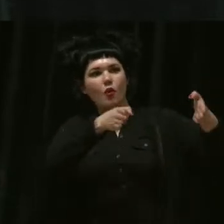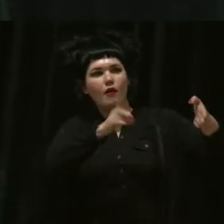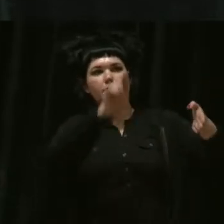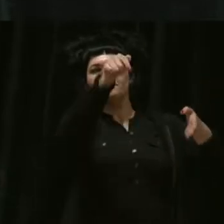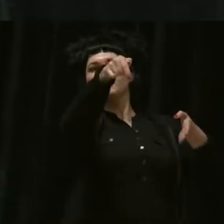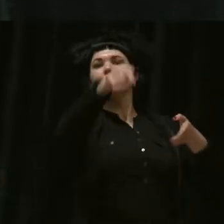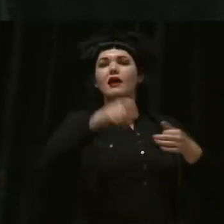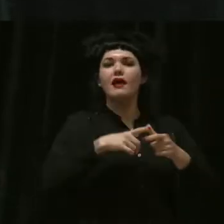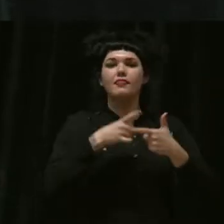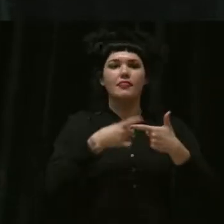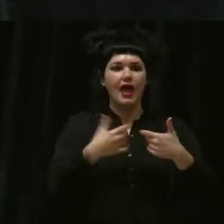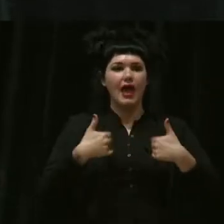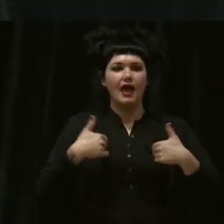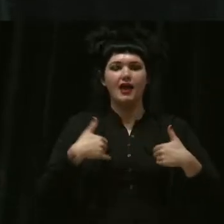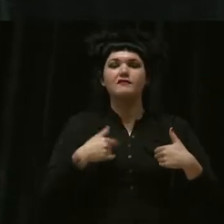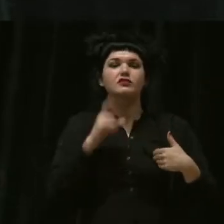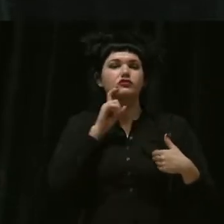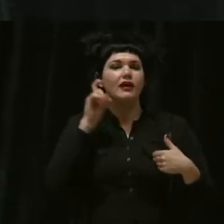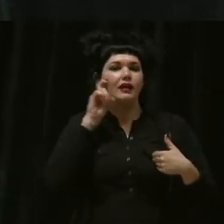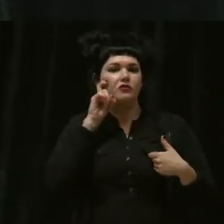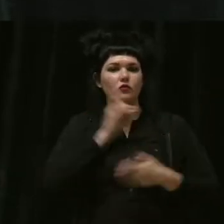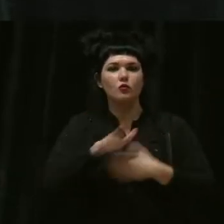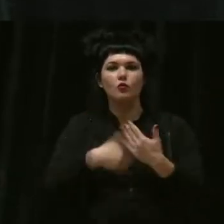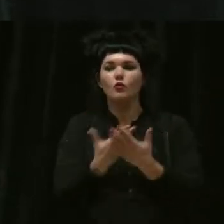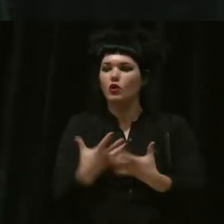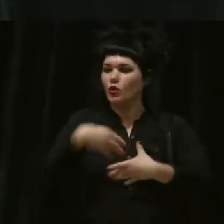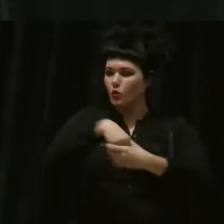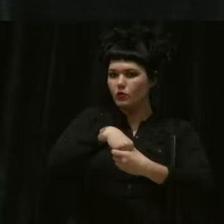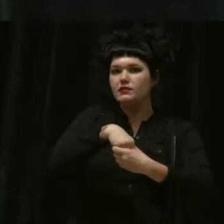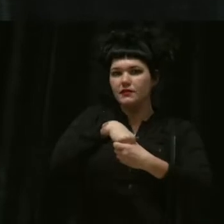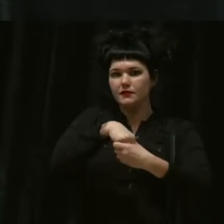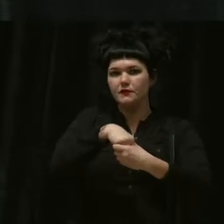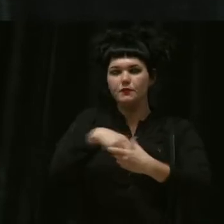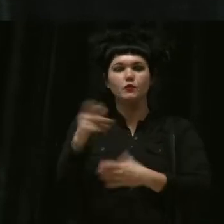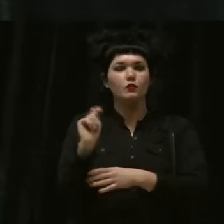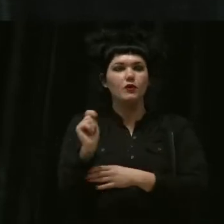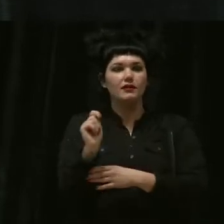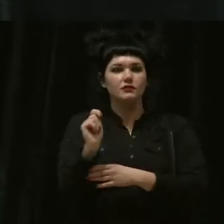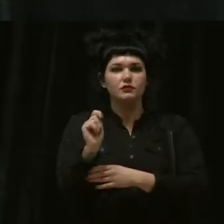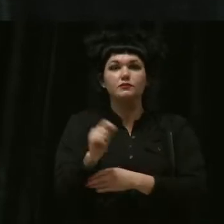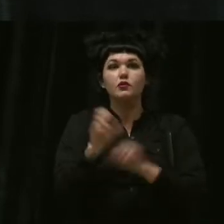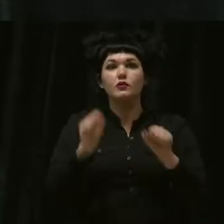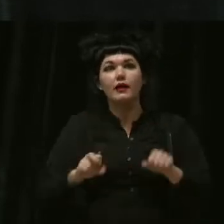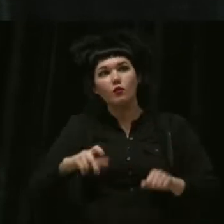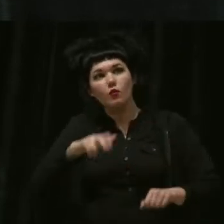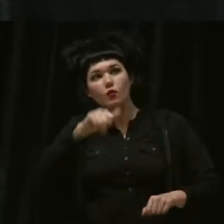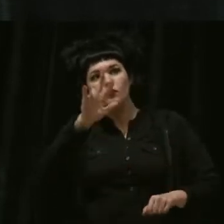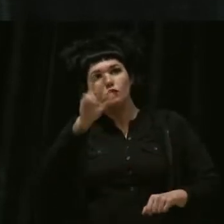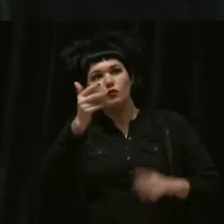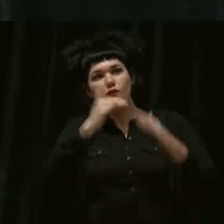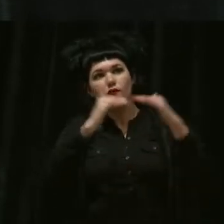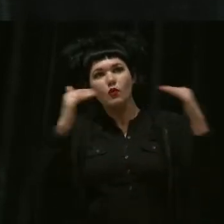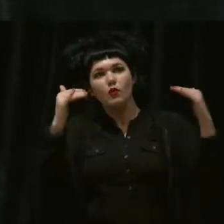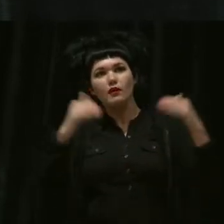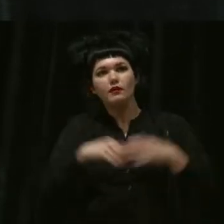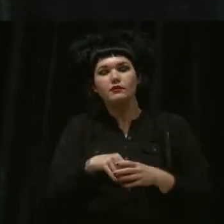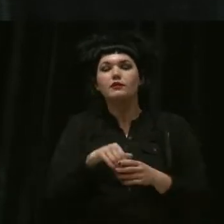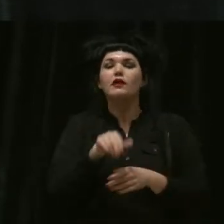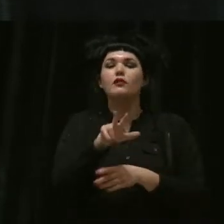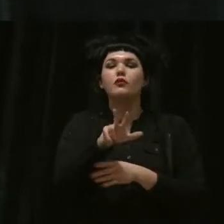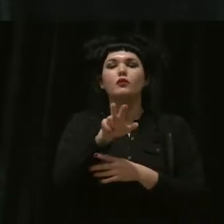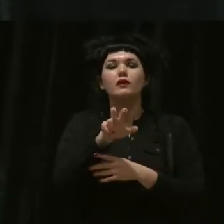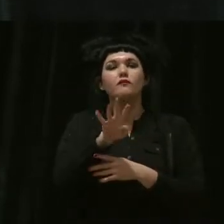have gender-inclusive restrooms that are located on the third floor in room